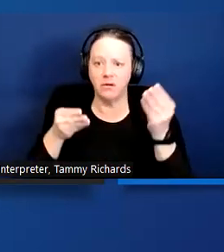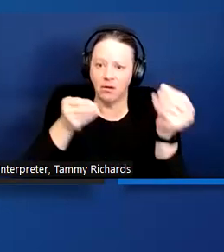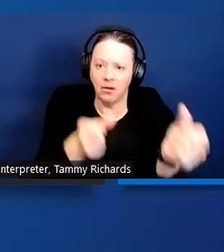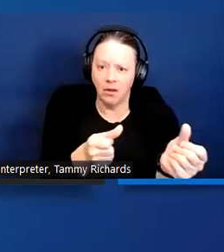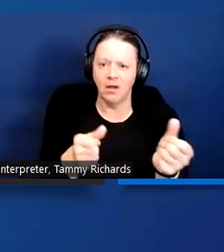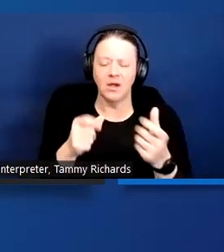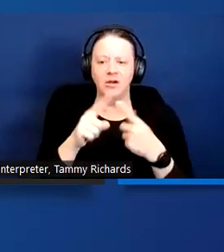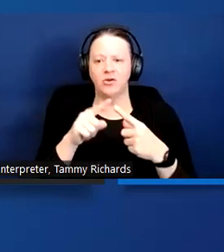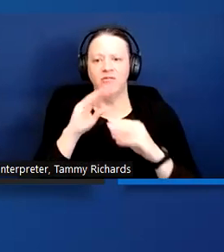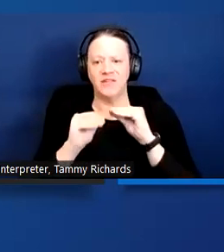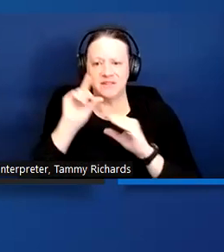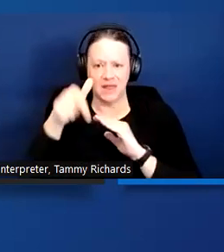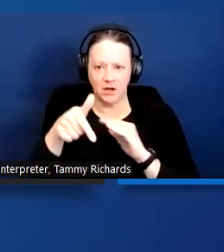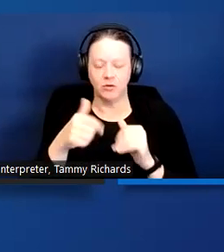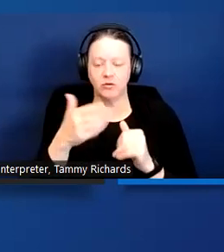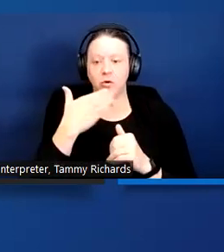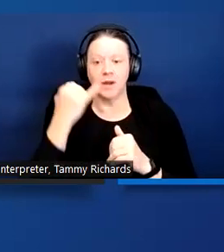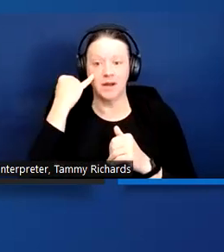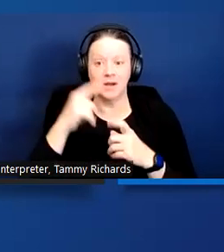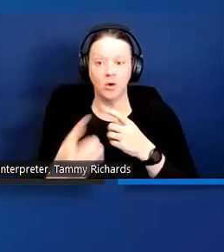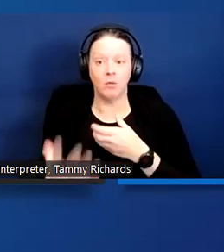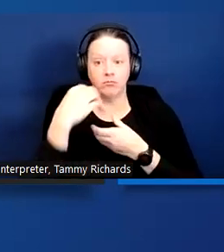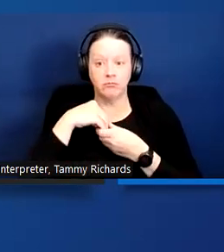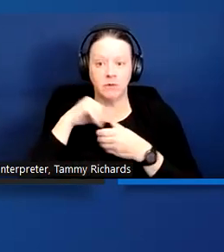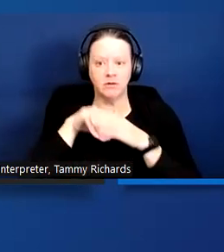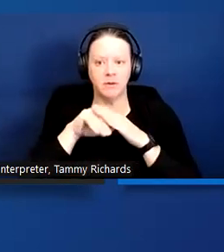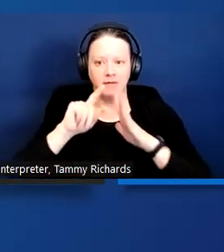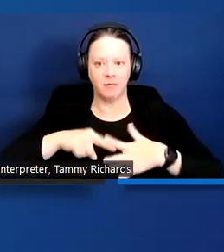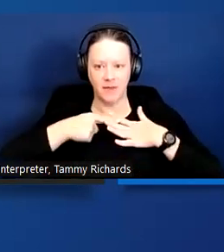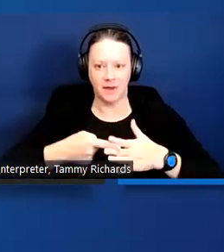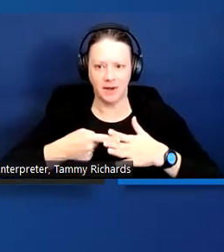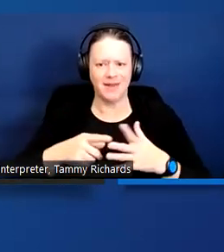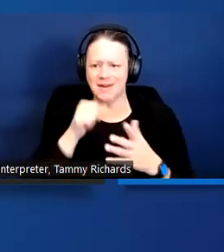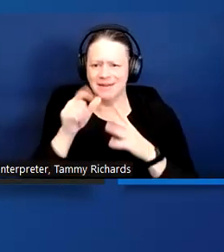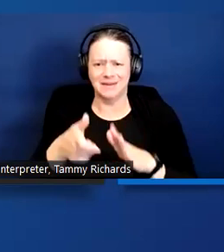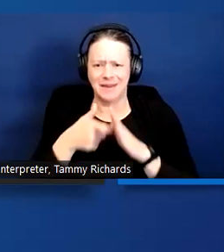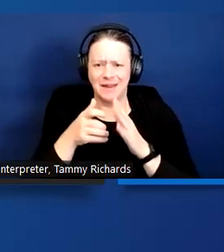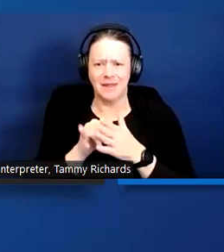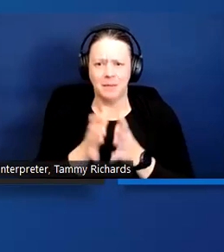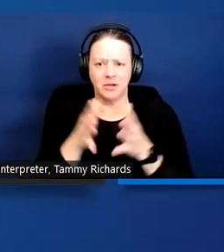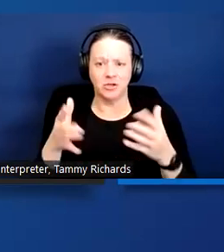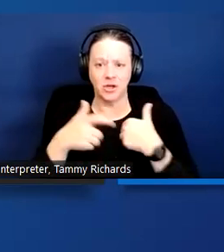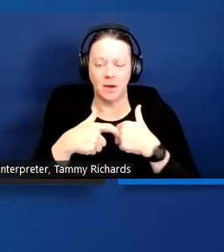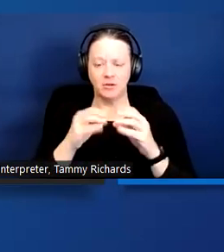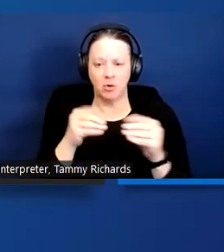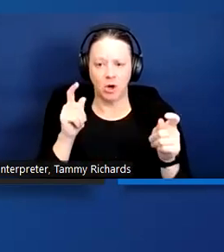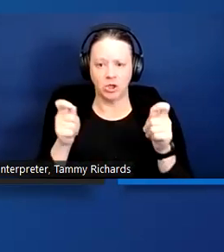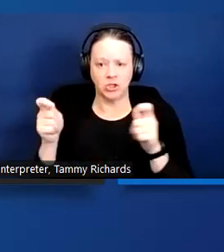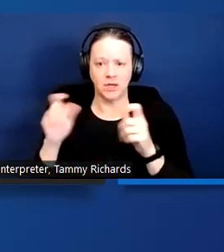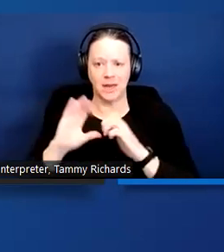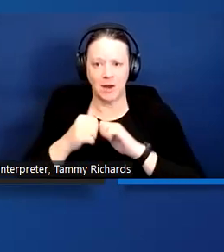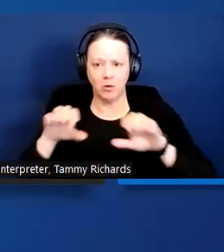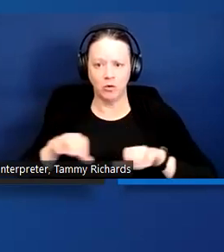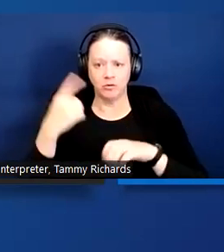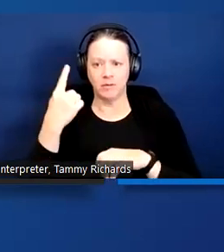So making it part of your work process, especially because it doesn't take that much time, it's usually more adjusting how you do something